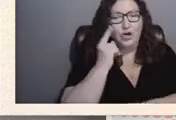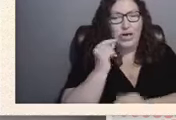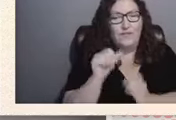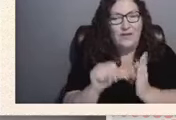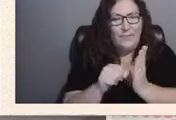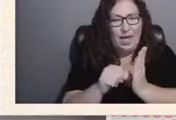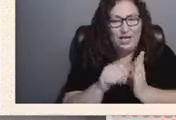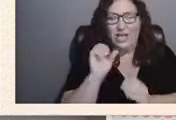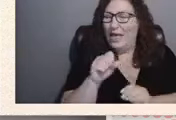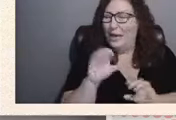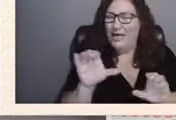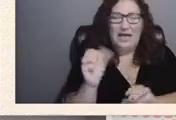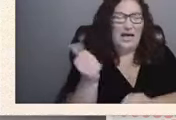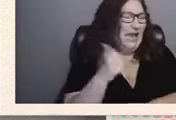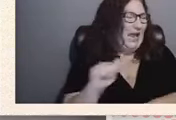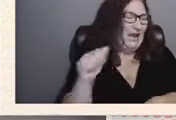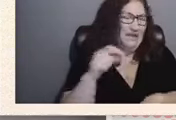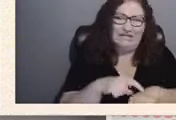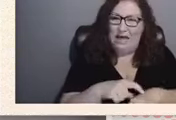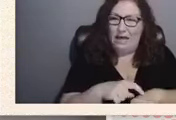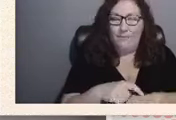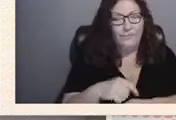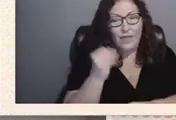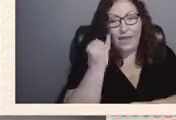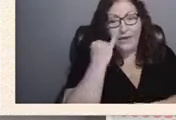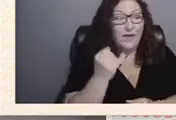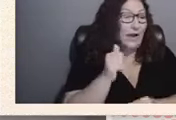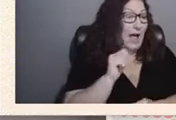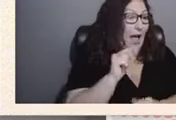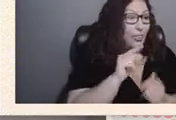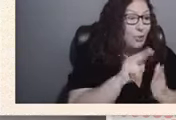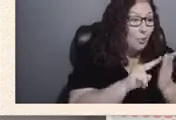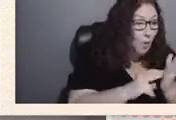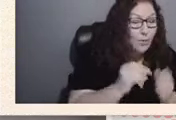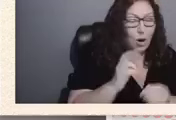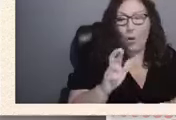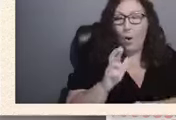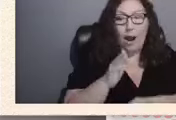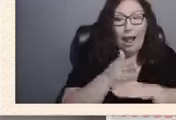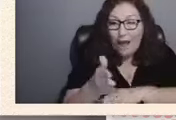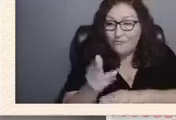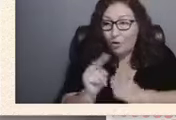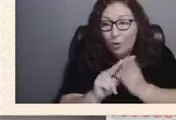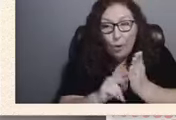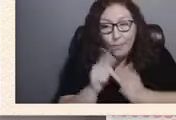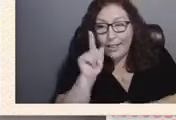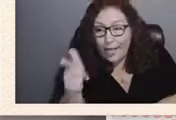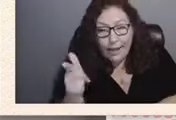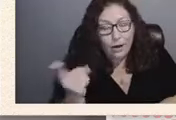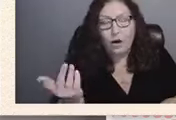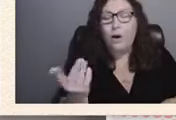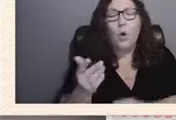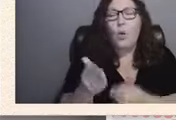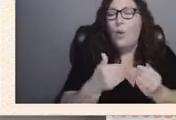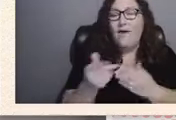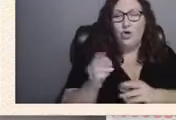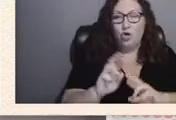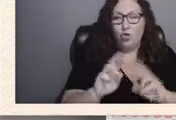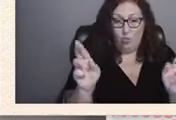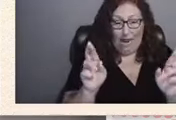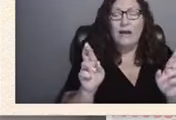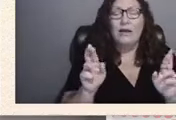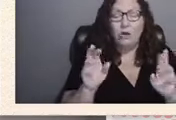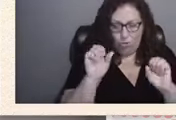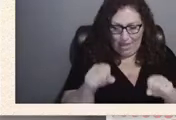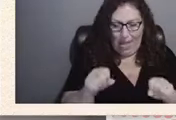be done at any time, whether it be at enrollment or post-enrollment later down the road. Whenever you're ready, you're able to open